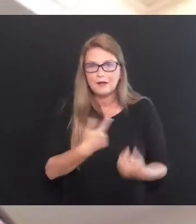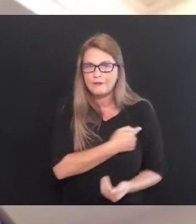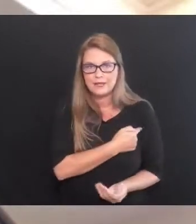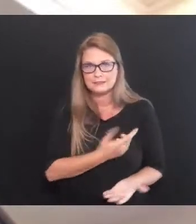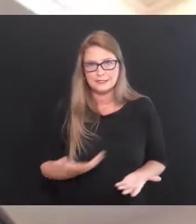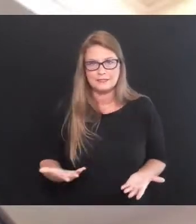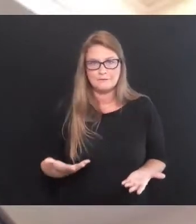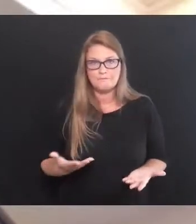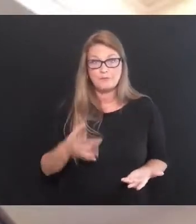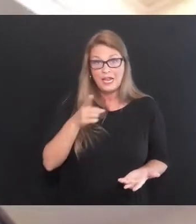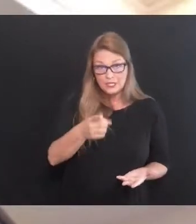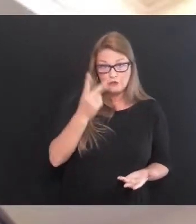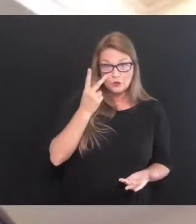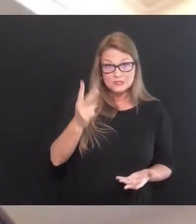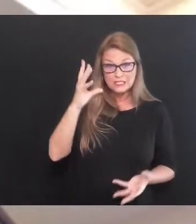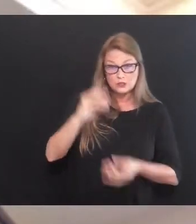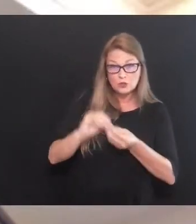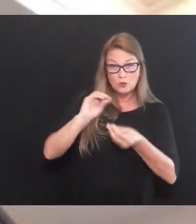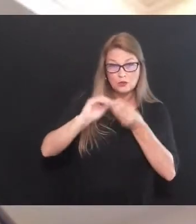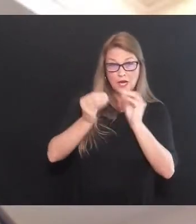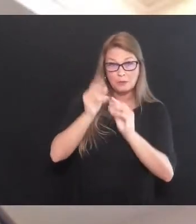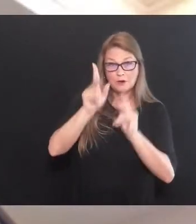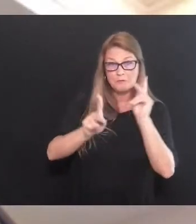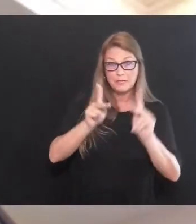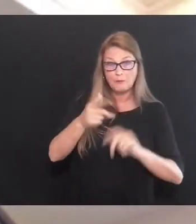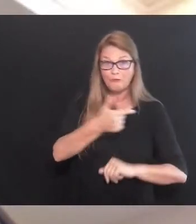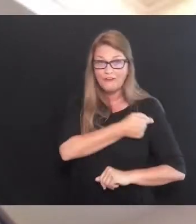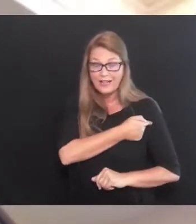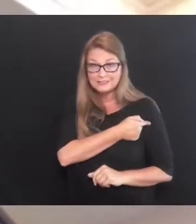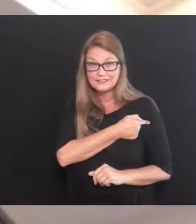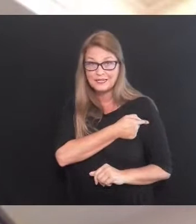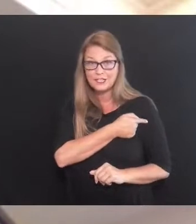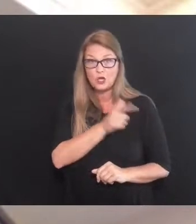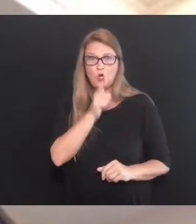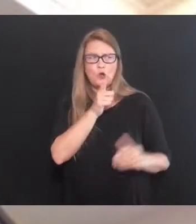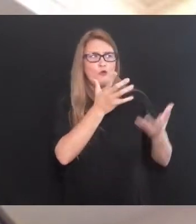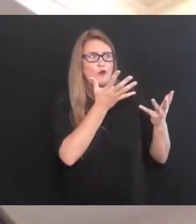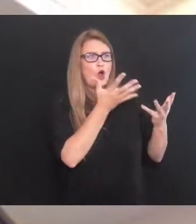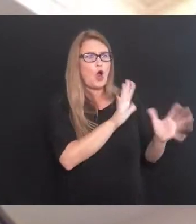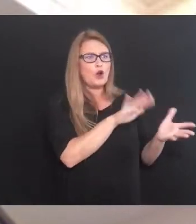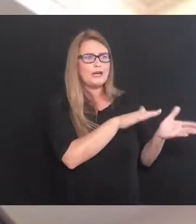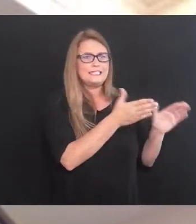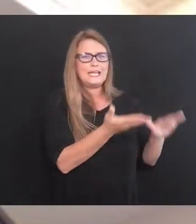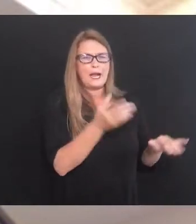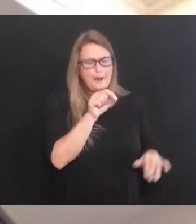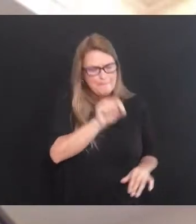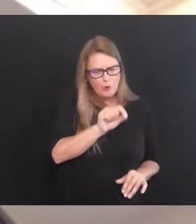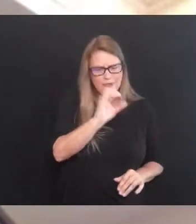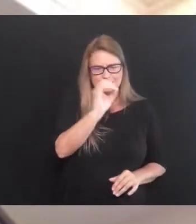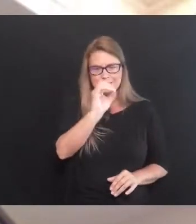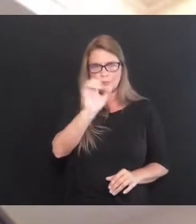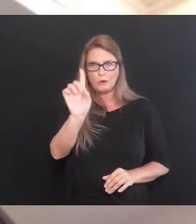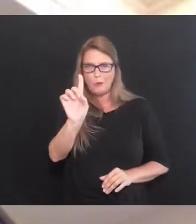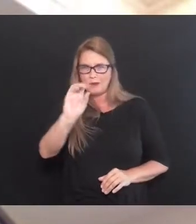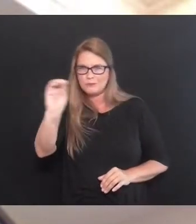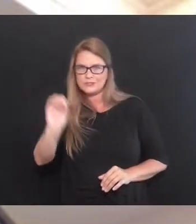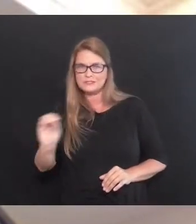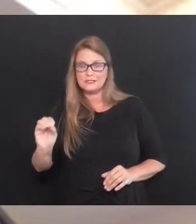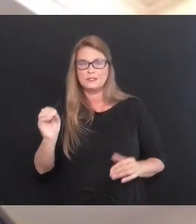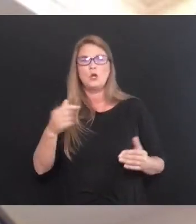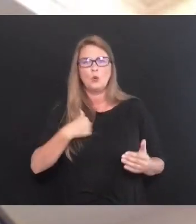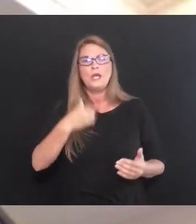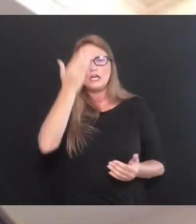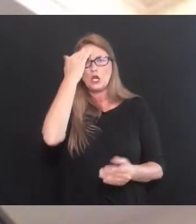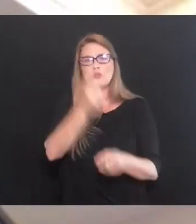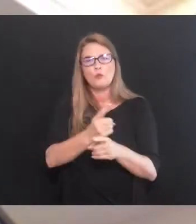unvaccinated, and if you look at the total number of people vaccinated who have died, it's 0.01%. We know what the right damn